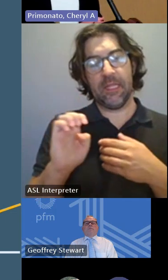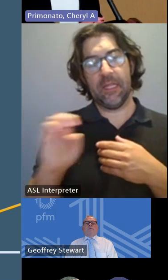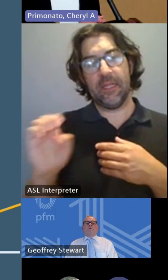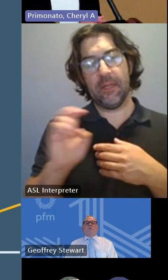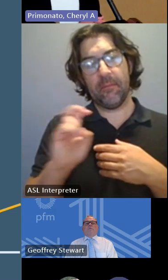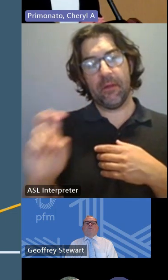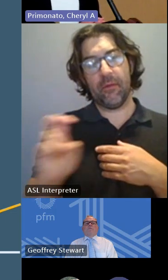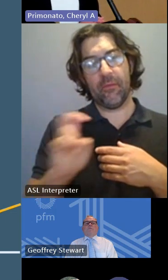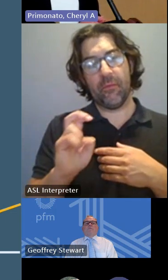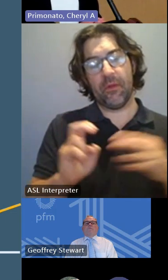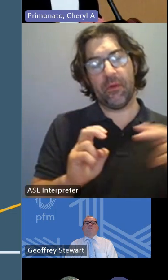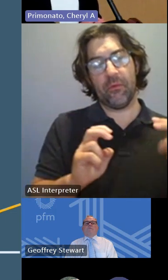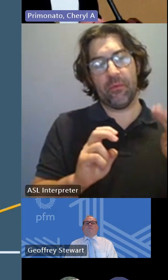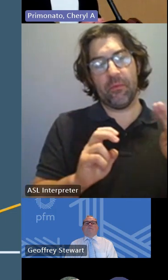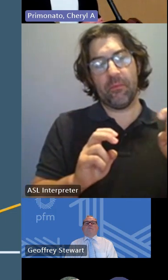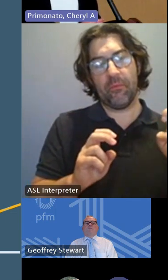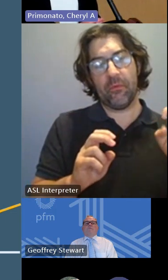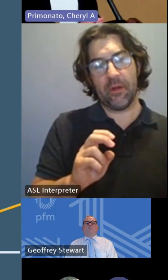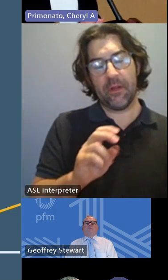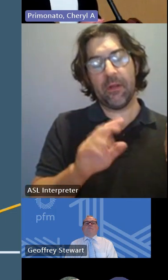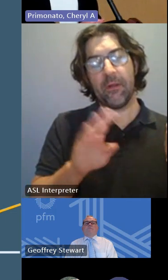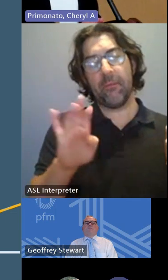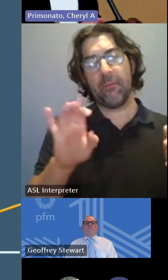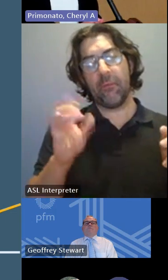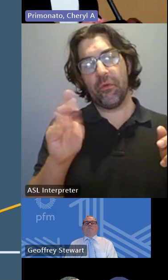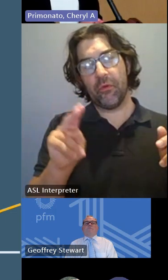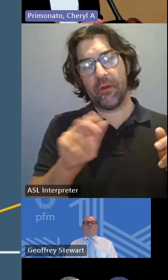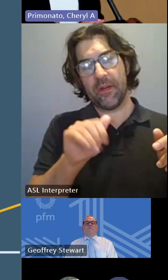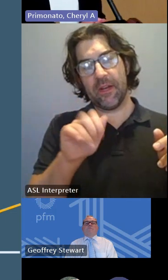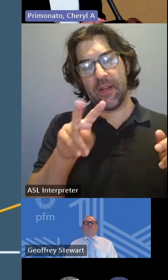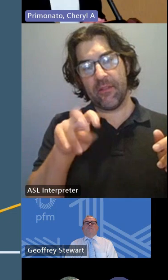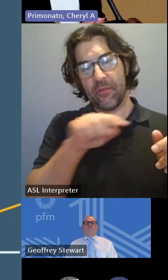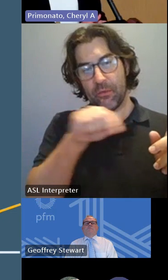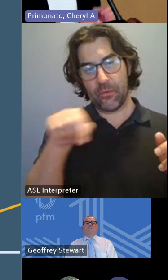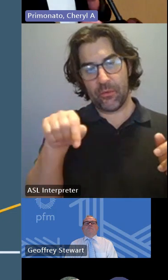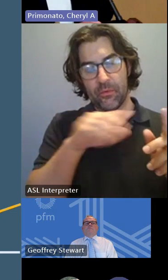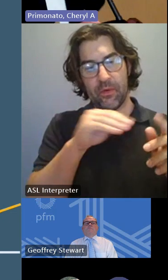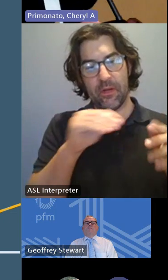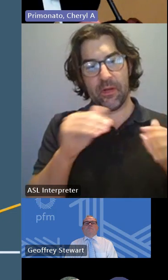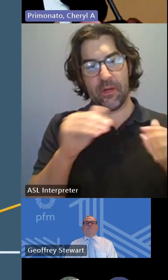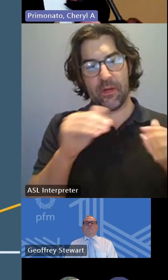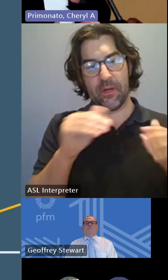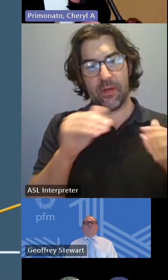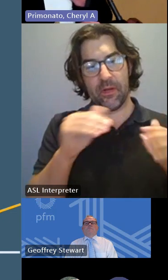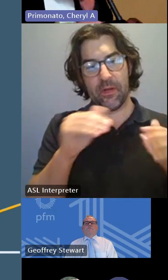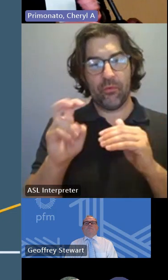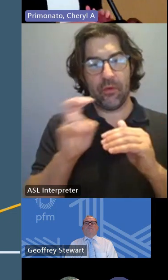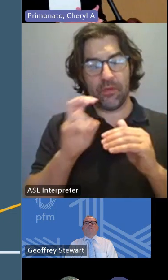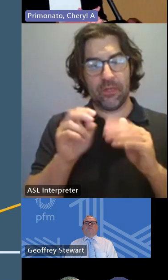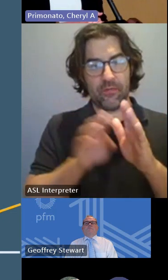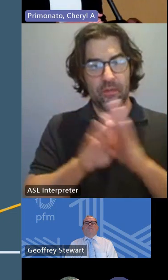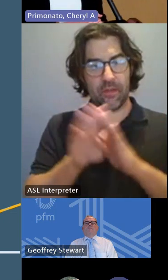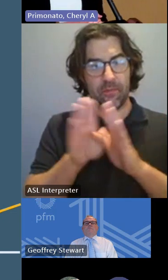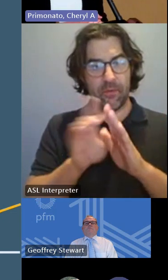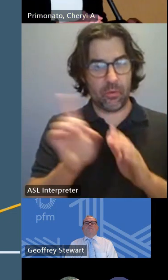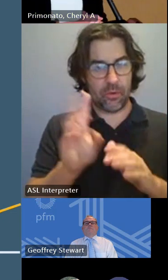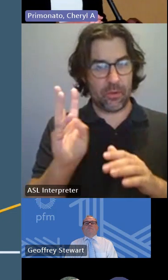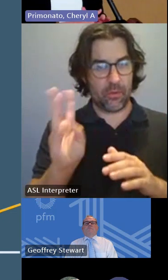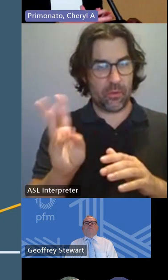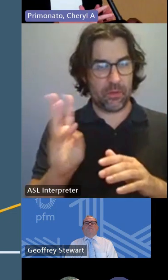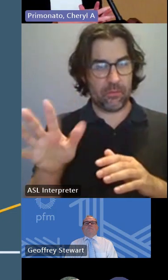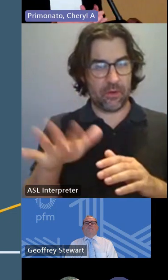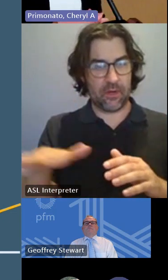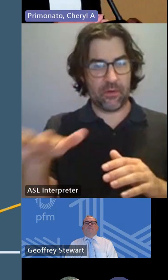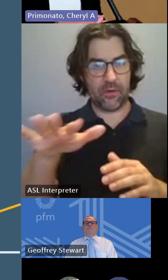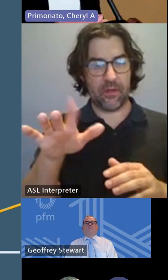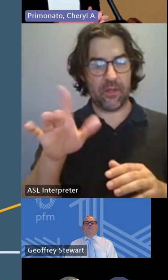between North Braddock and Brushton Avenues, and that we do equitable transit-oriented development on our Wilkinsburg Park and Ride site. This